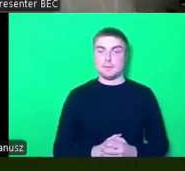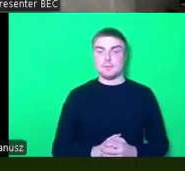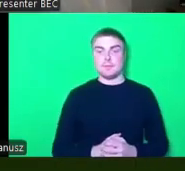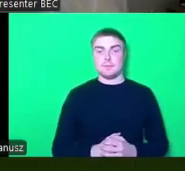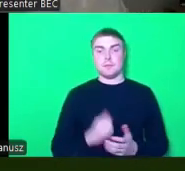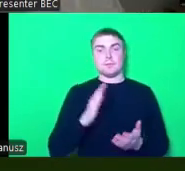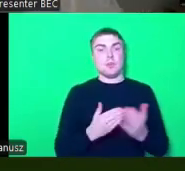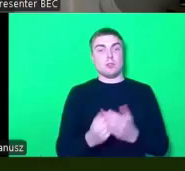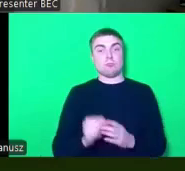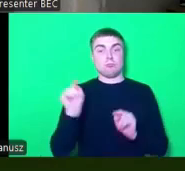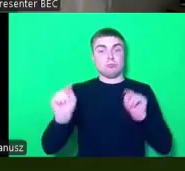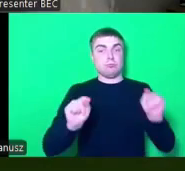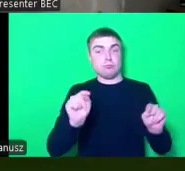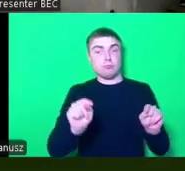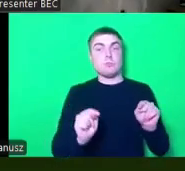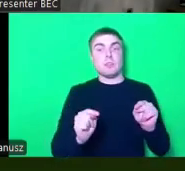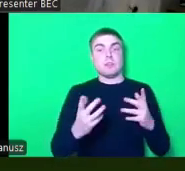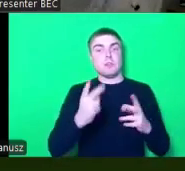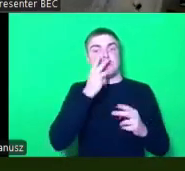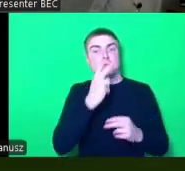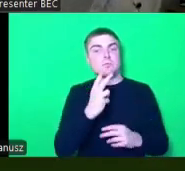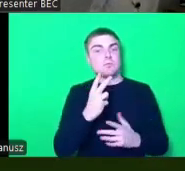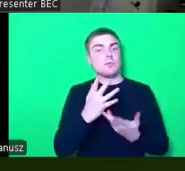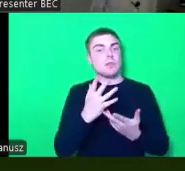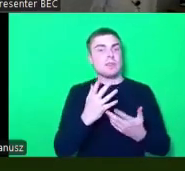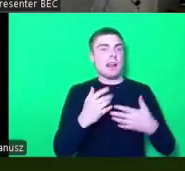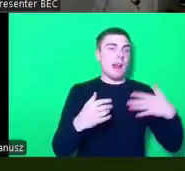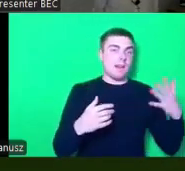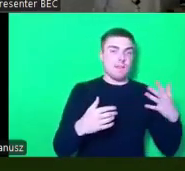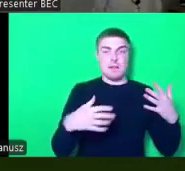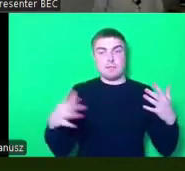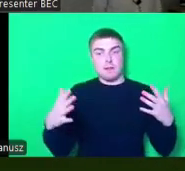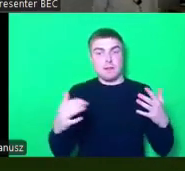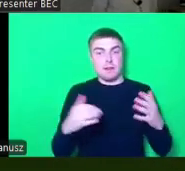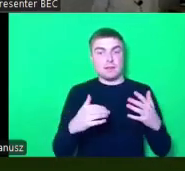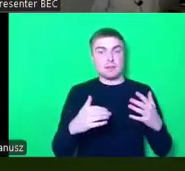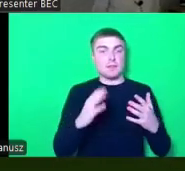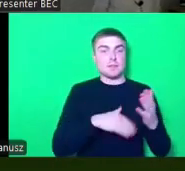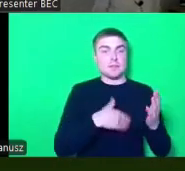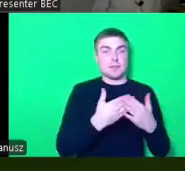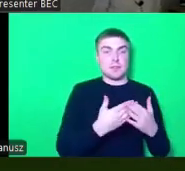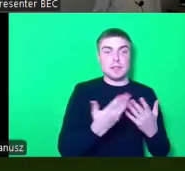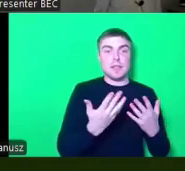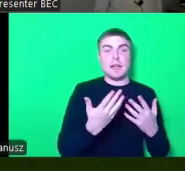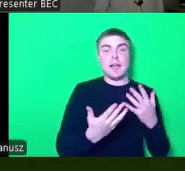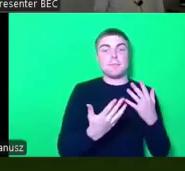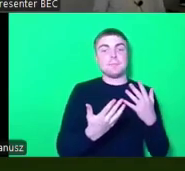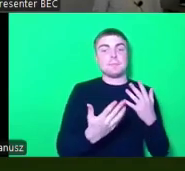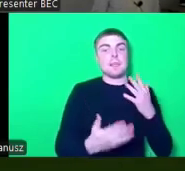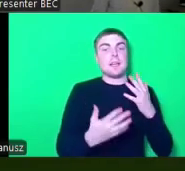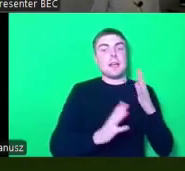that you see to the left and the older mature forests, that yeah, forest is really buffering